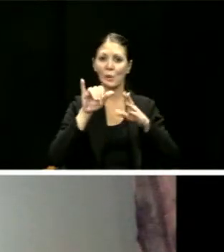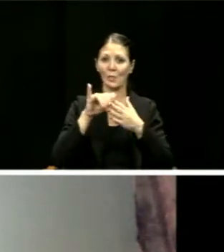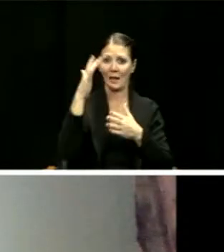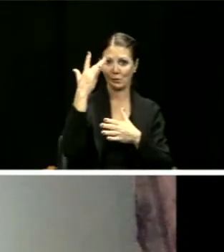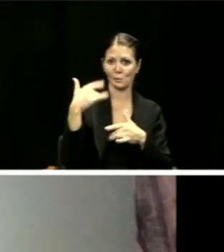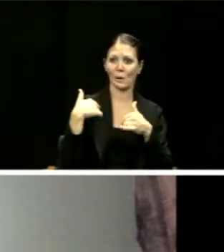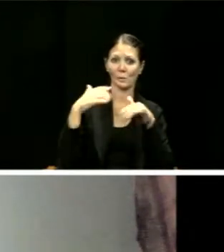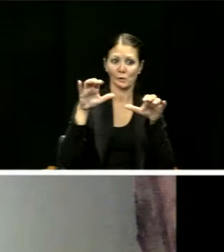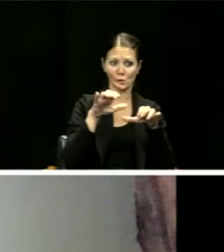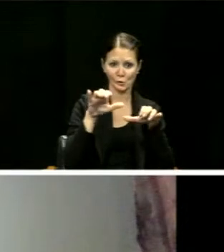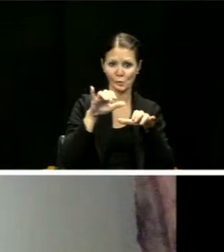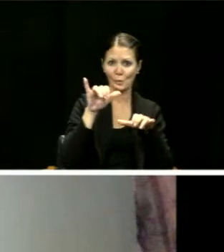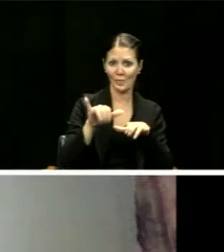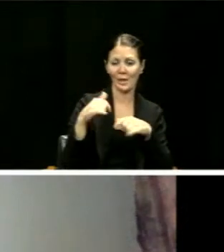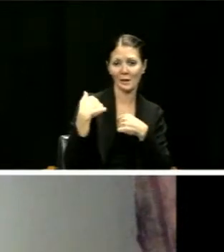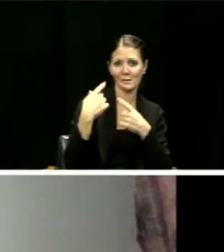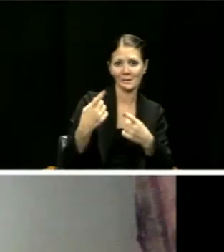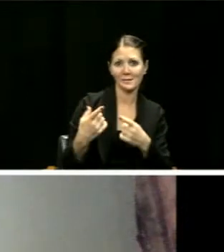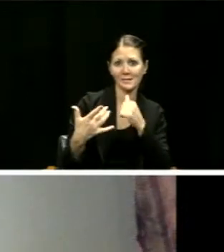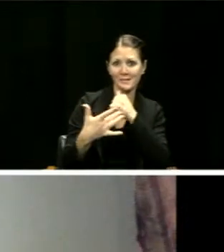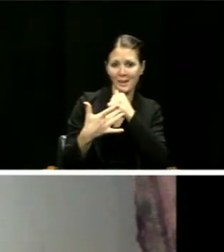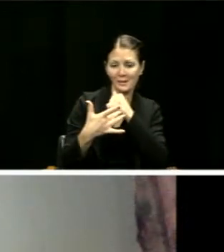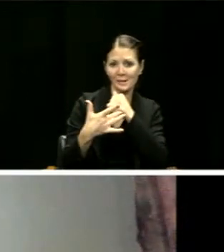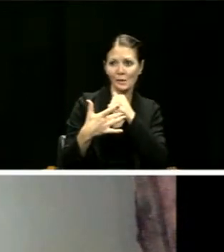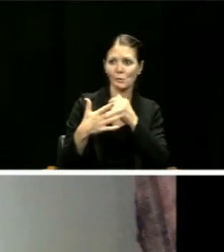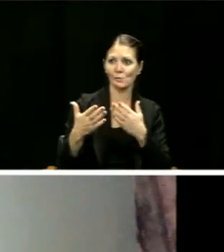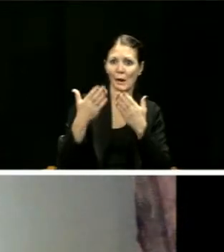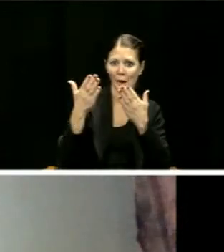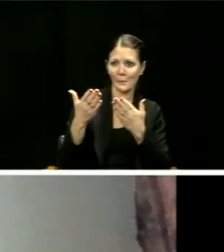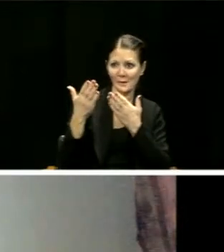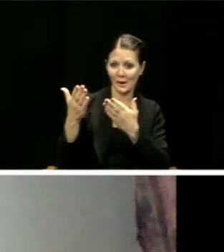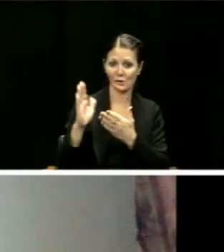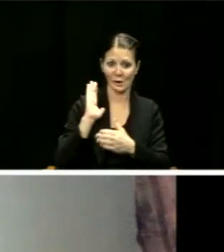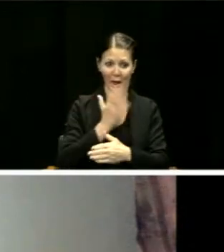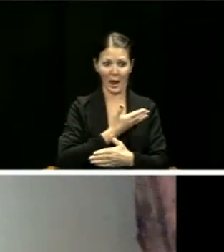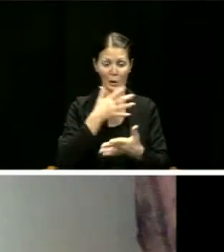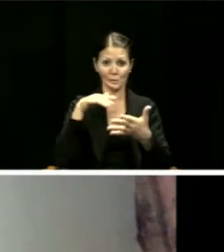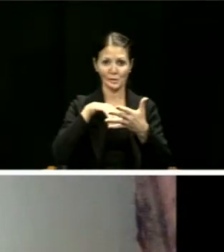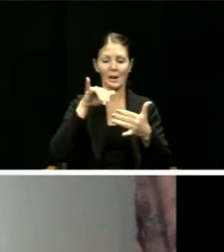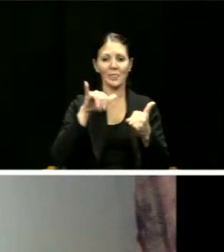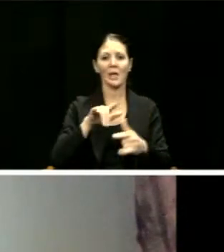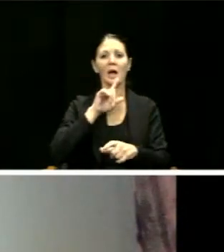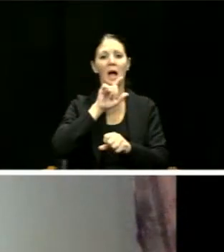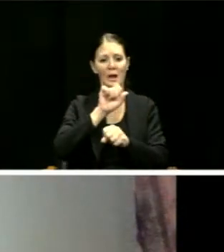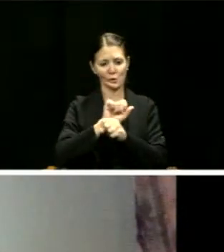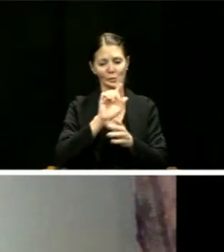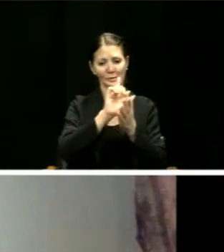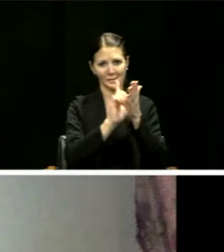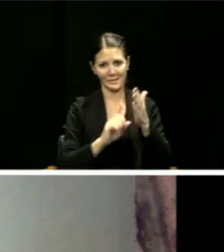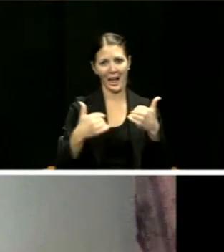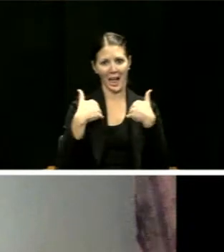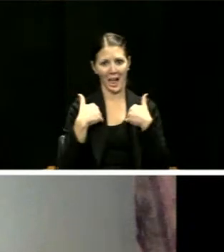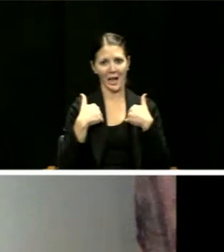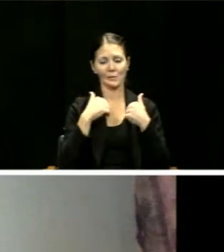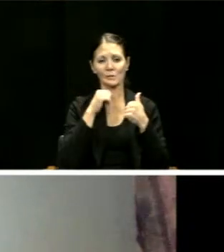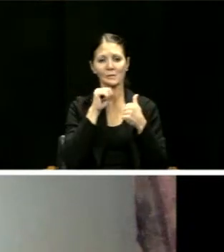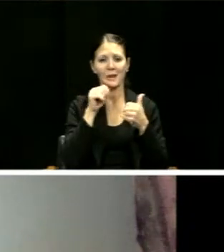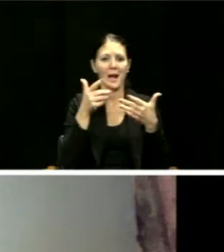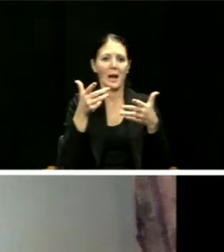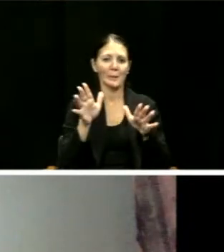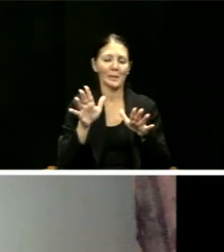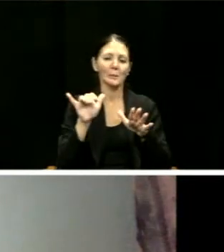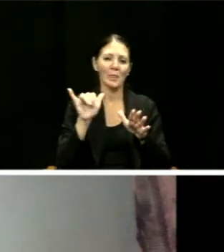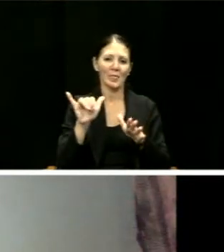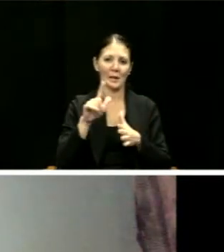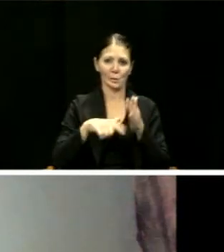geotechnical borings. So there are recommendations in that study, but the actual design has not been completed. So that's what